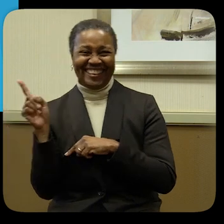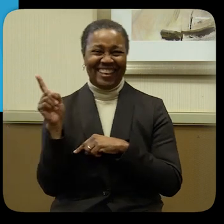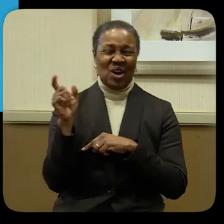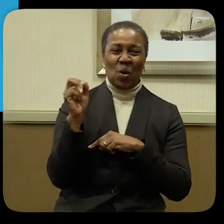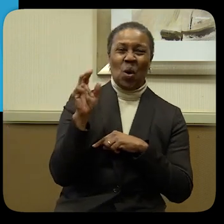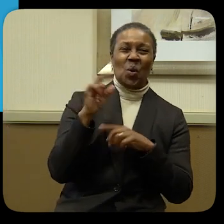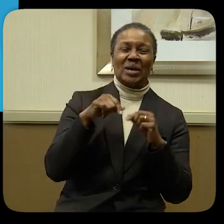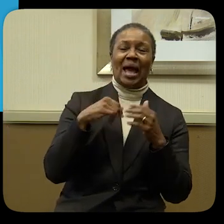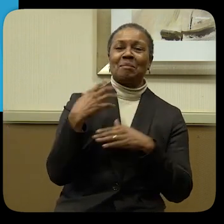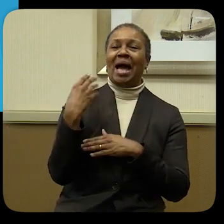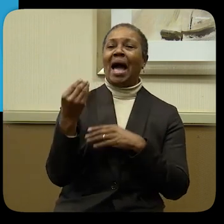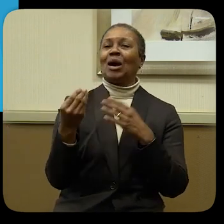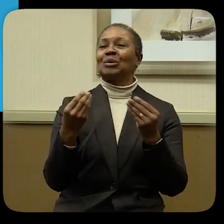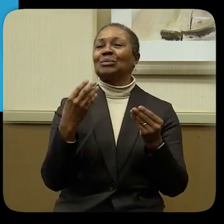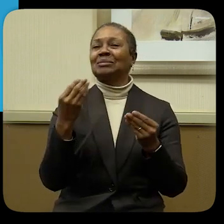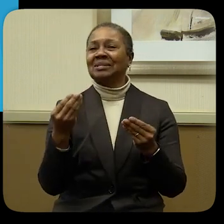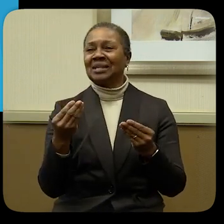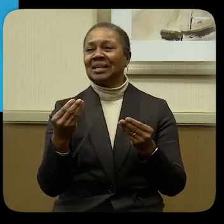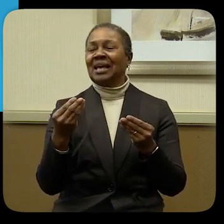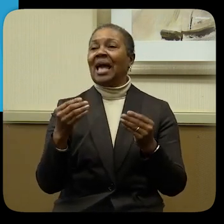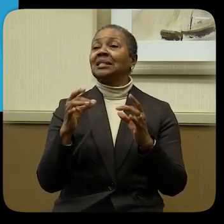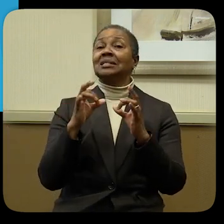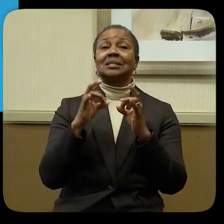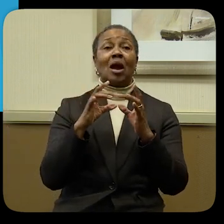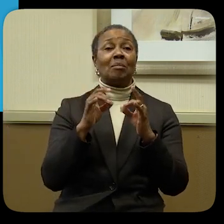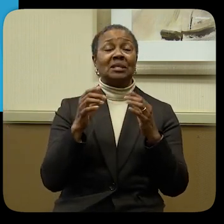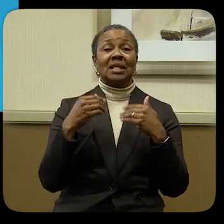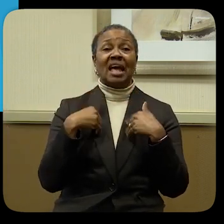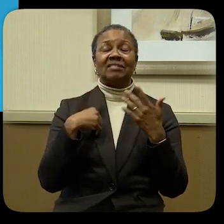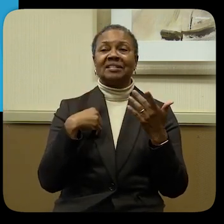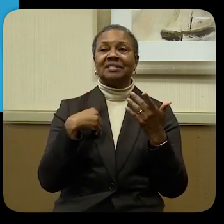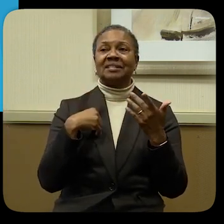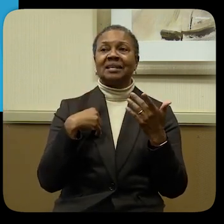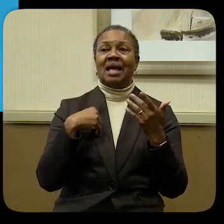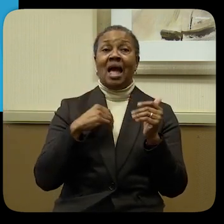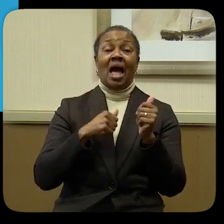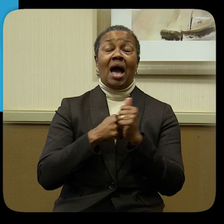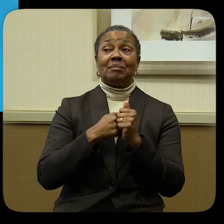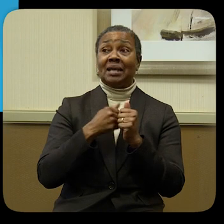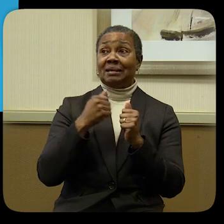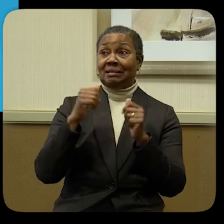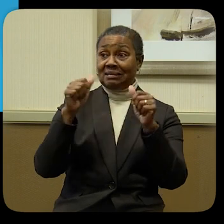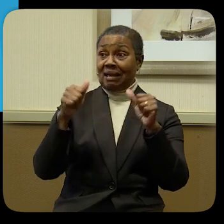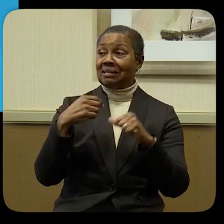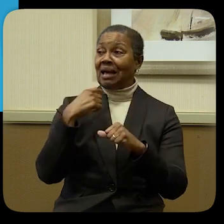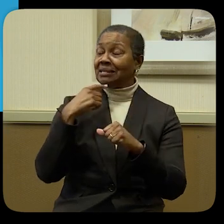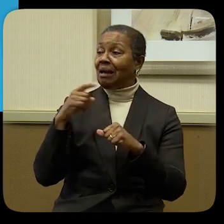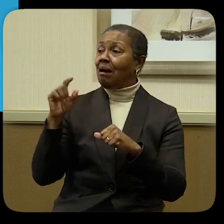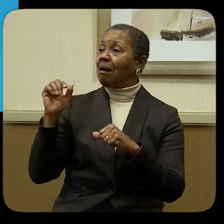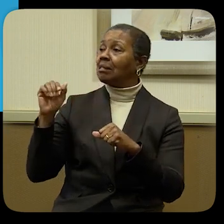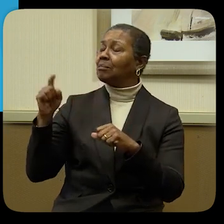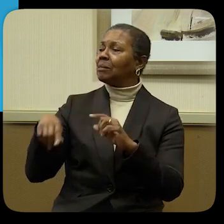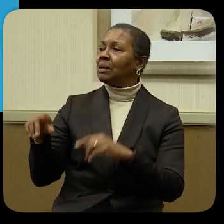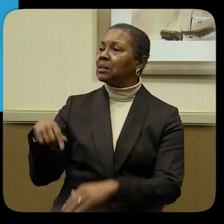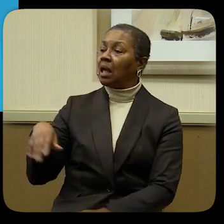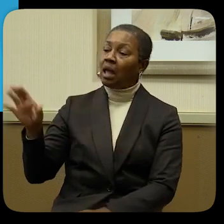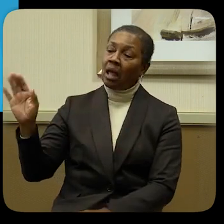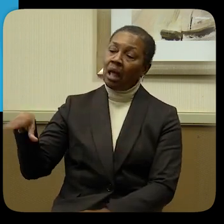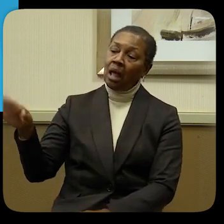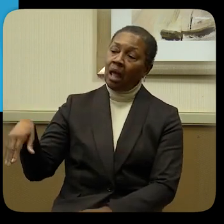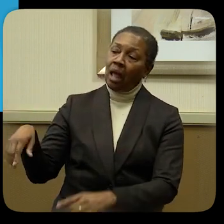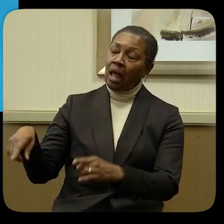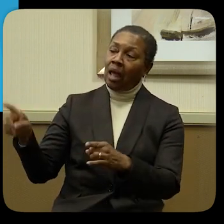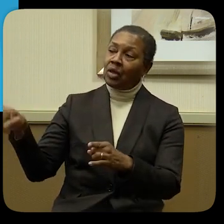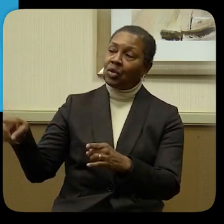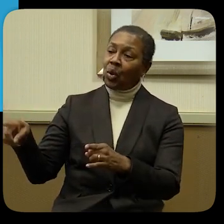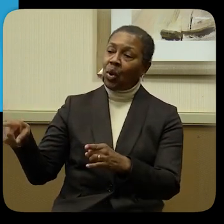Or like whenever I'm out at Starbucks and they haven't updated these signs, I always tell the baristas and they're like, okay lady, like take